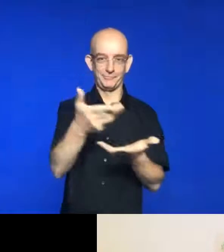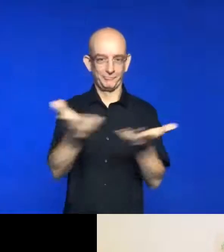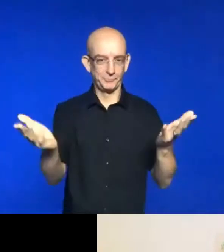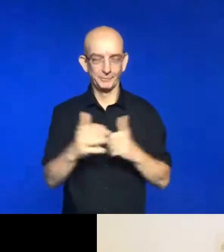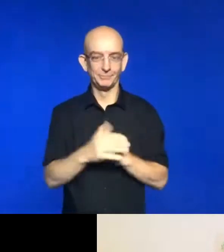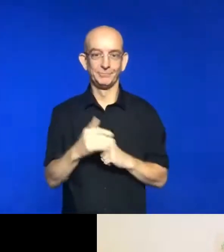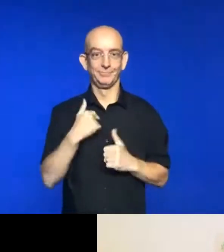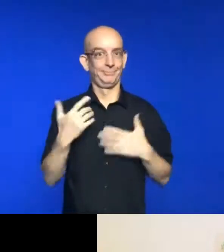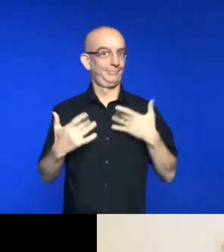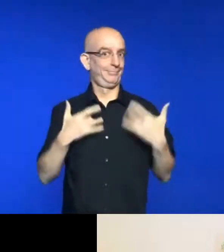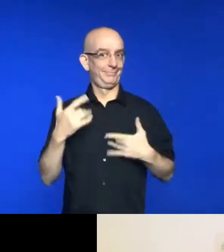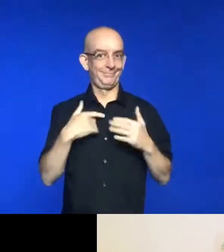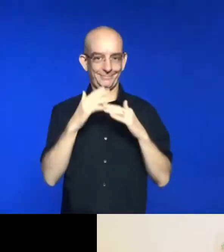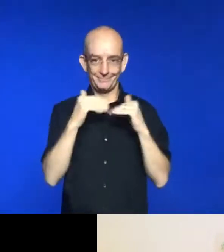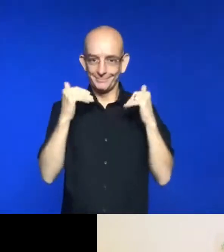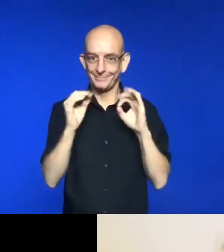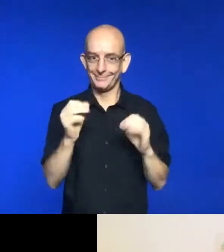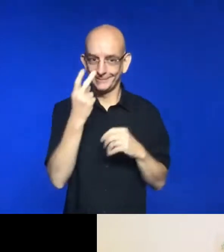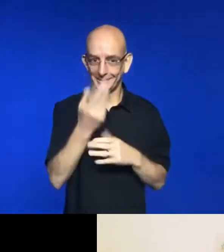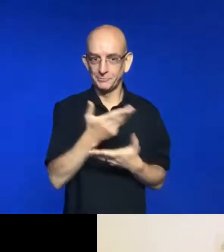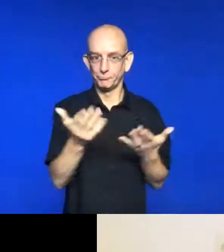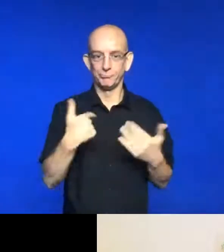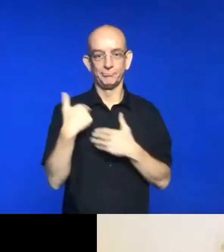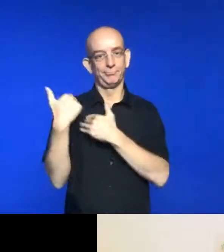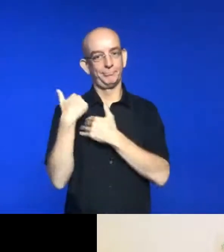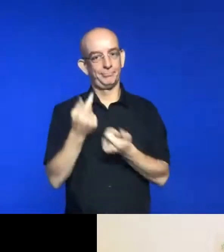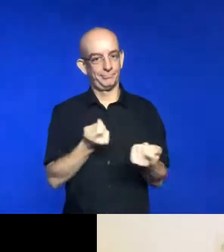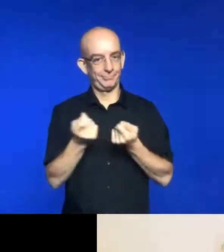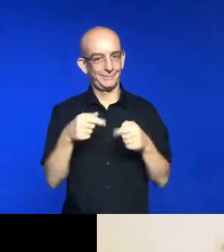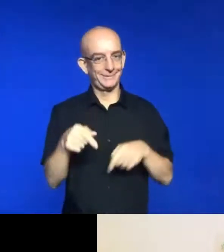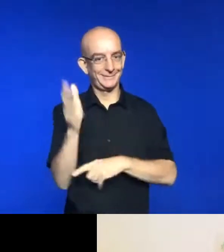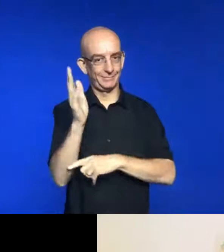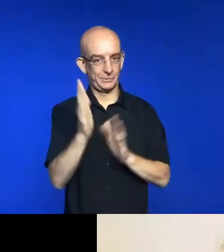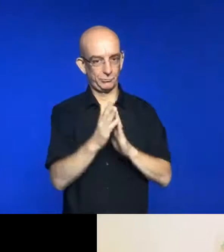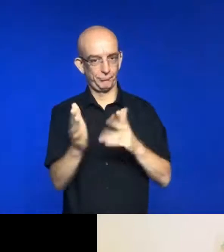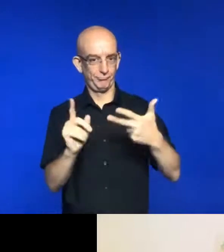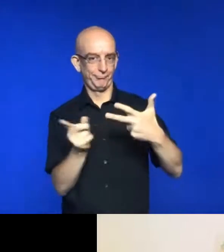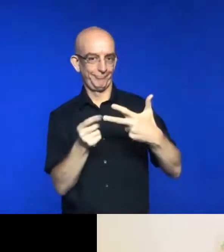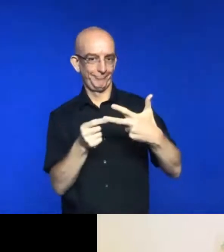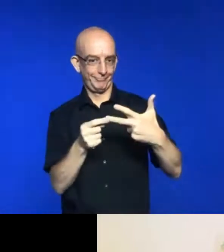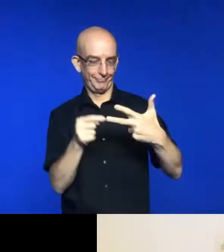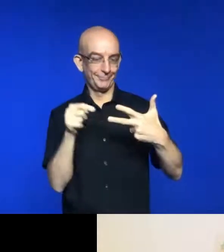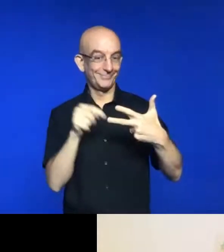this session today. And I also wanted to highlight that